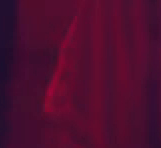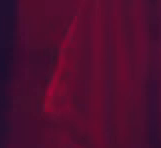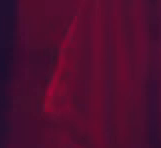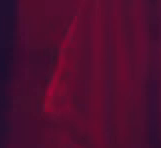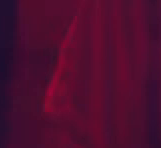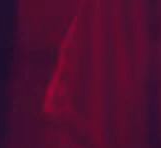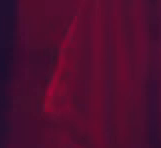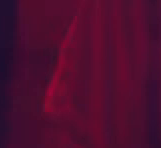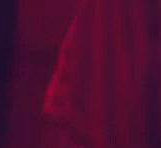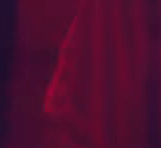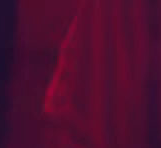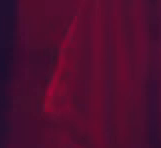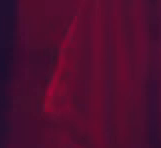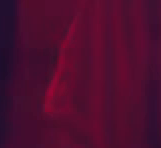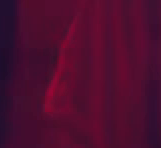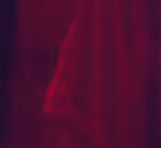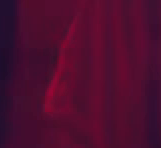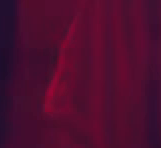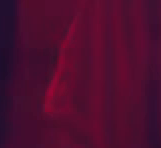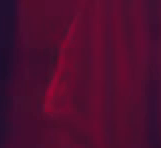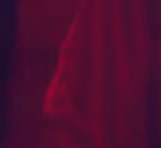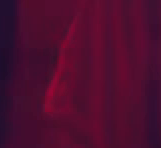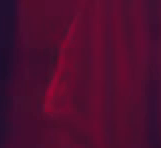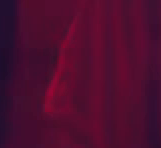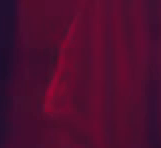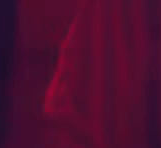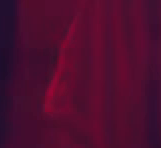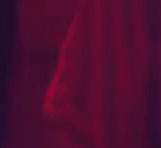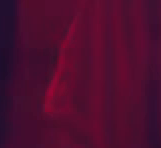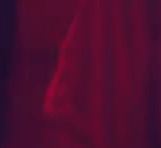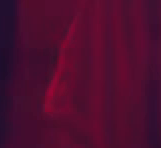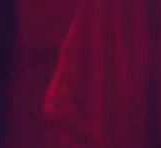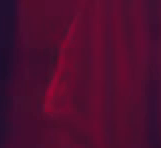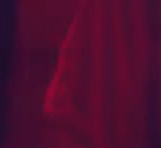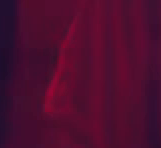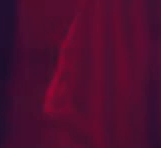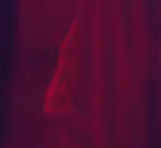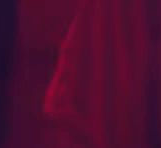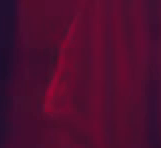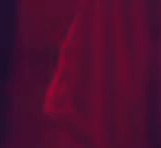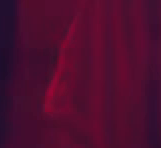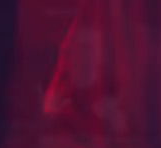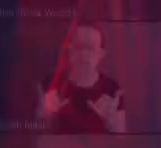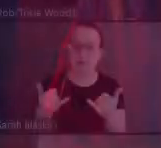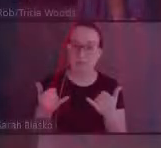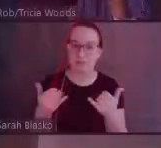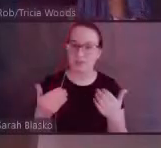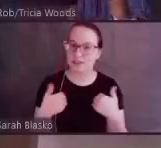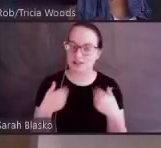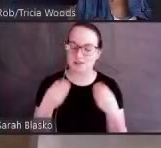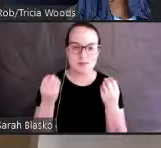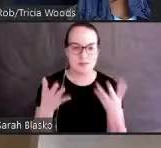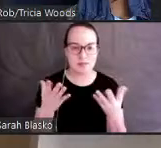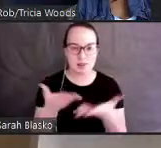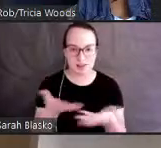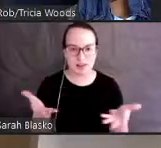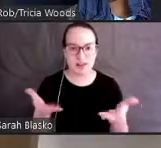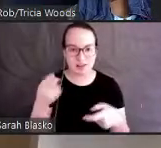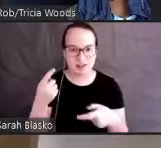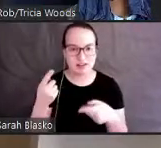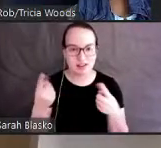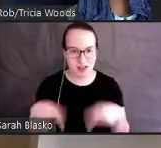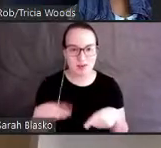All right, gang. Hey, let's do this. We have a number of things that are going on. We